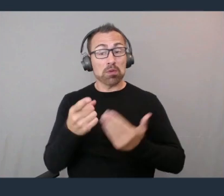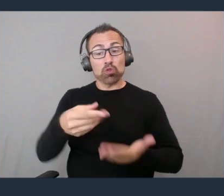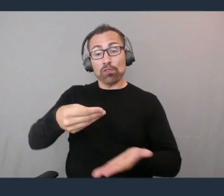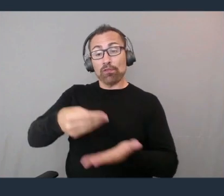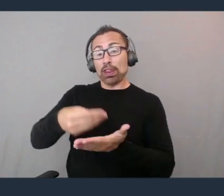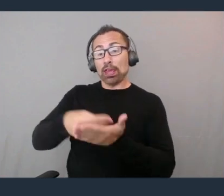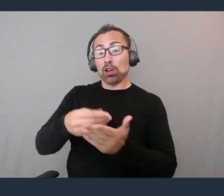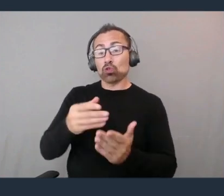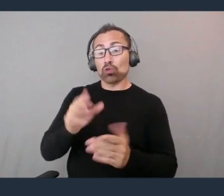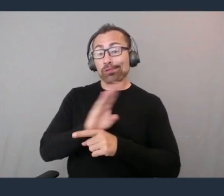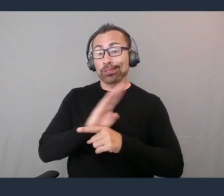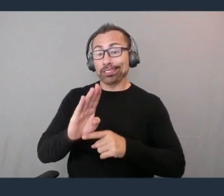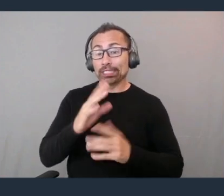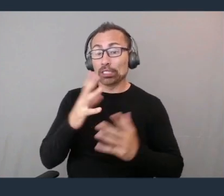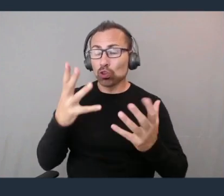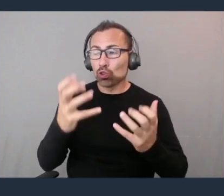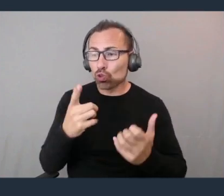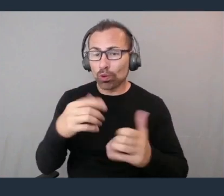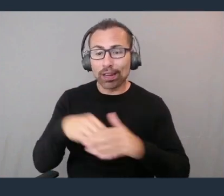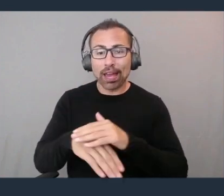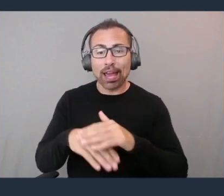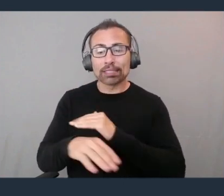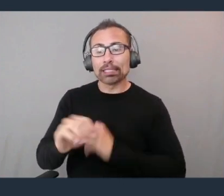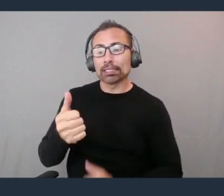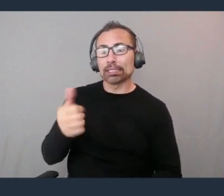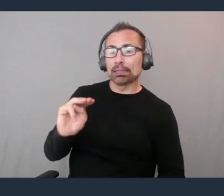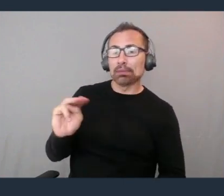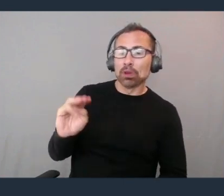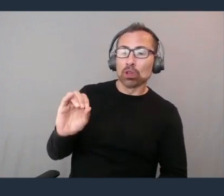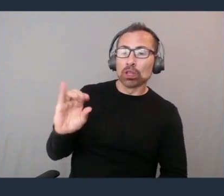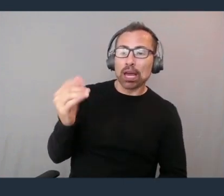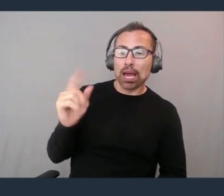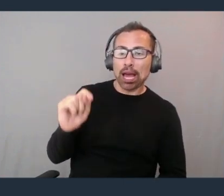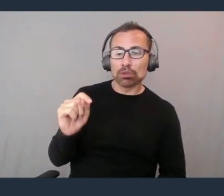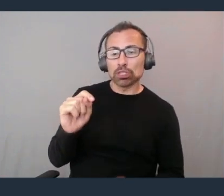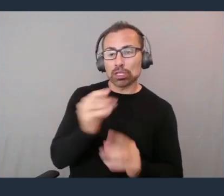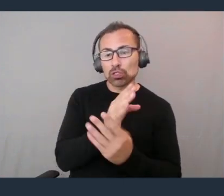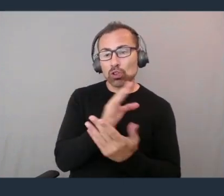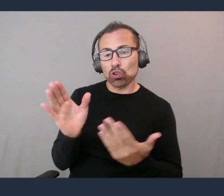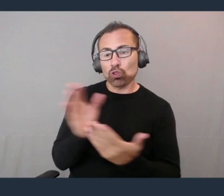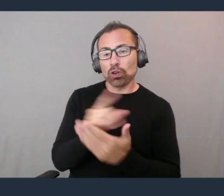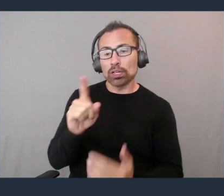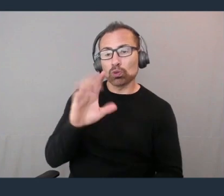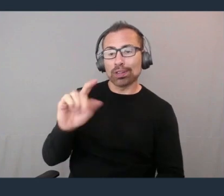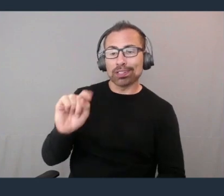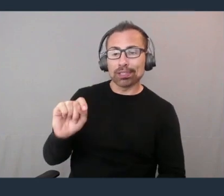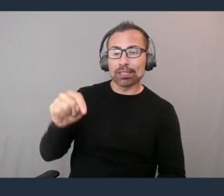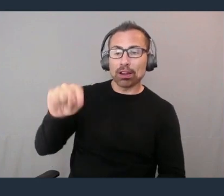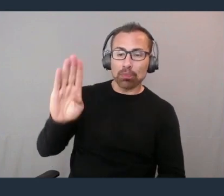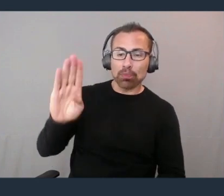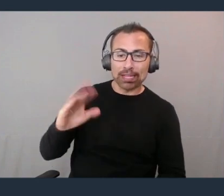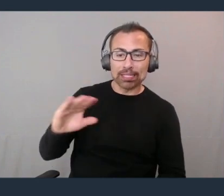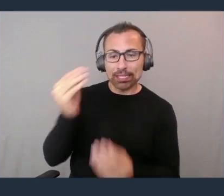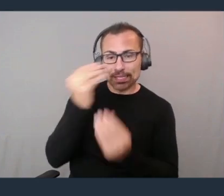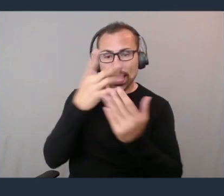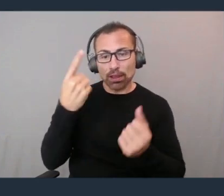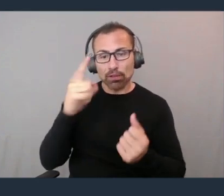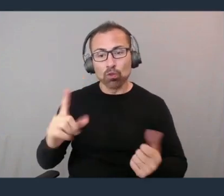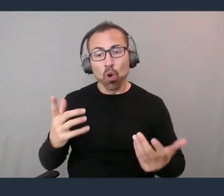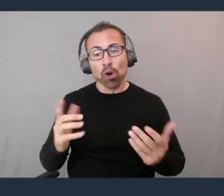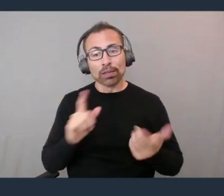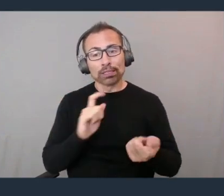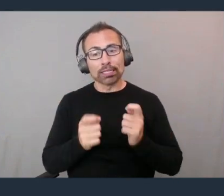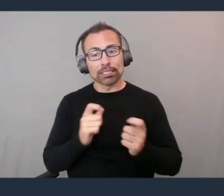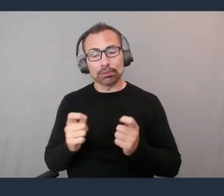want access to 10 million objects across 100 terabytes of data for forecasting and demand data.